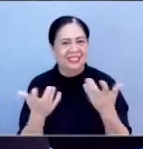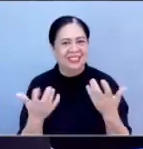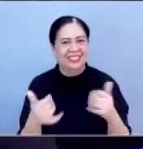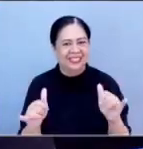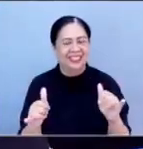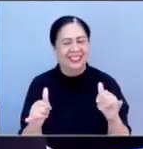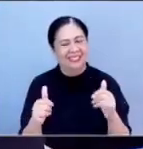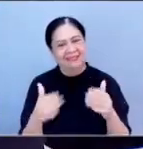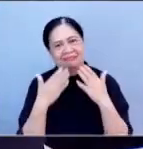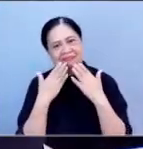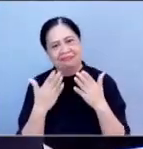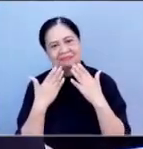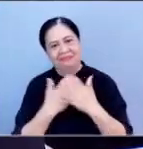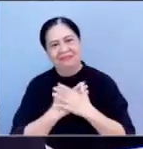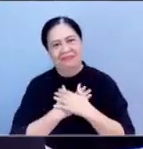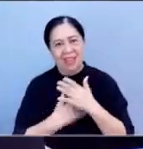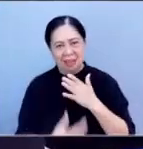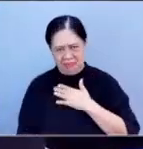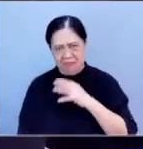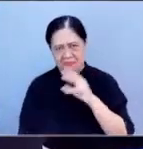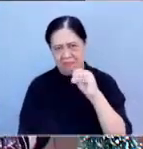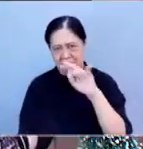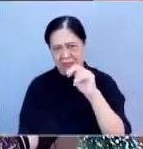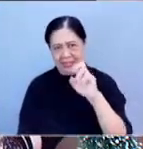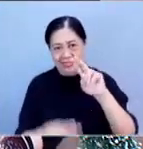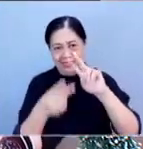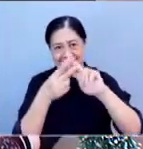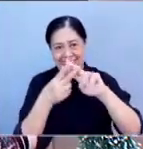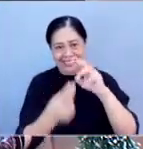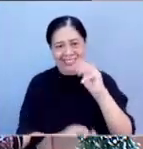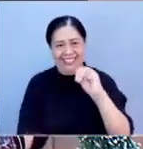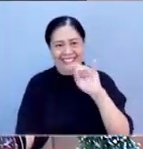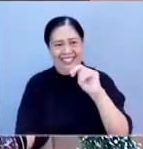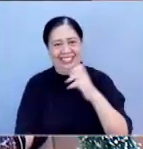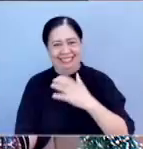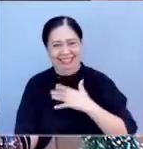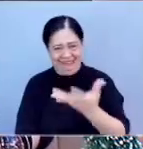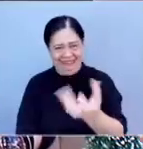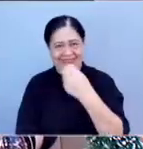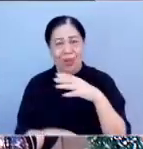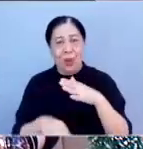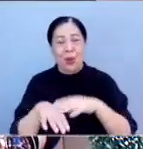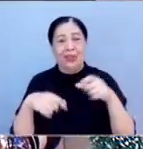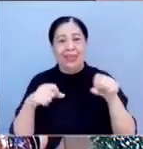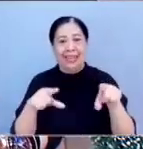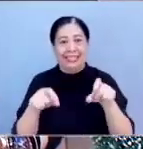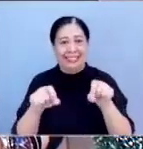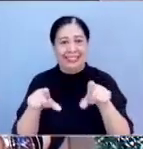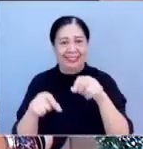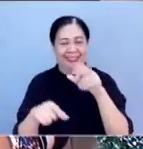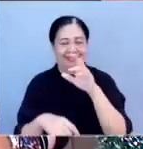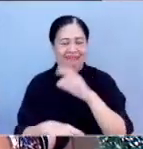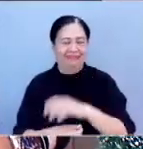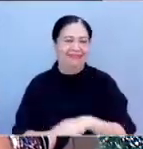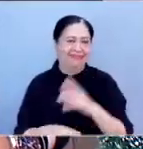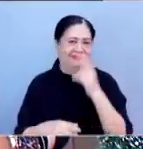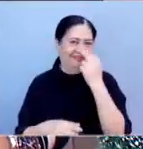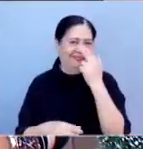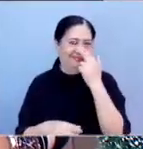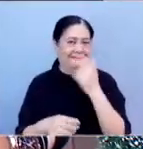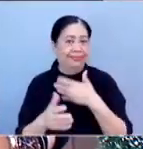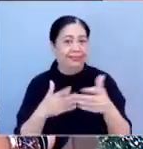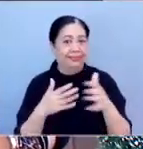it's, you know, thank cooks. You. No? Mine na lang, they're saying. Mine na lang. Online telly. Right. Speaking of your journey as a singer, you